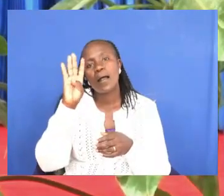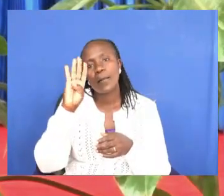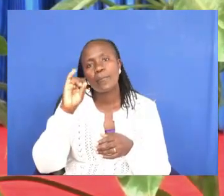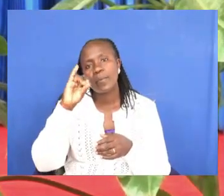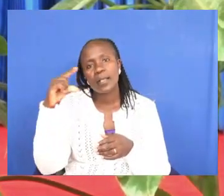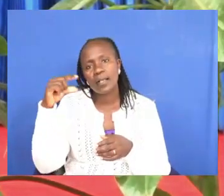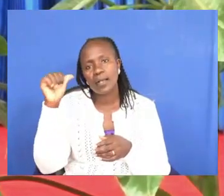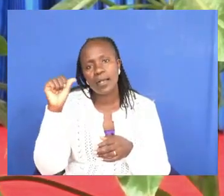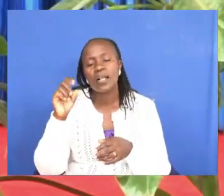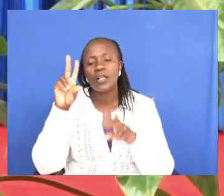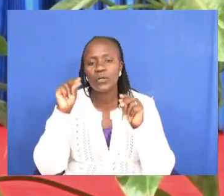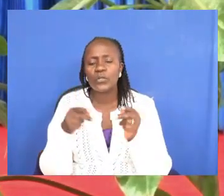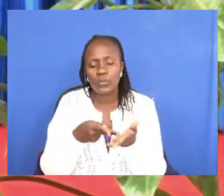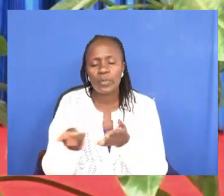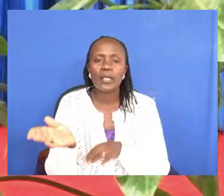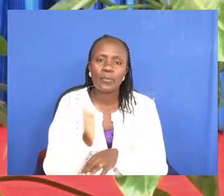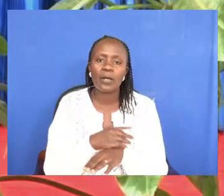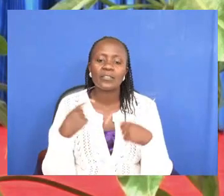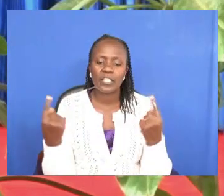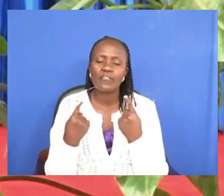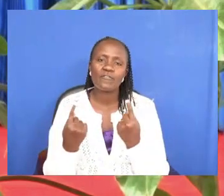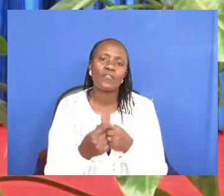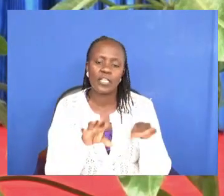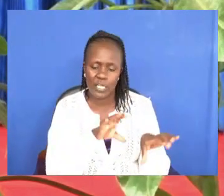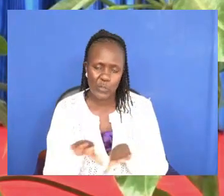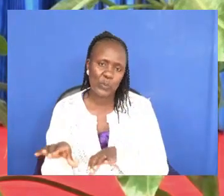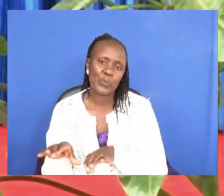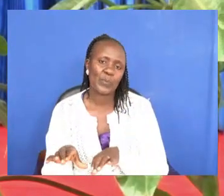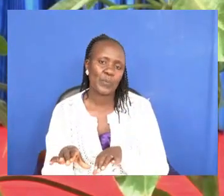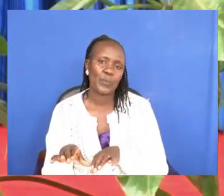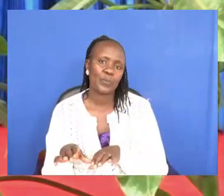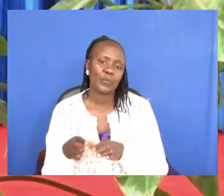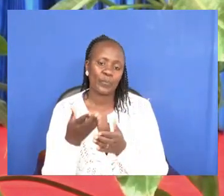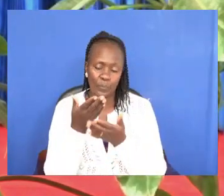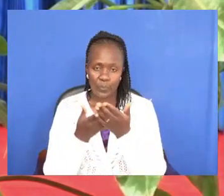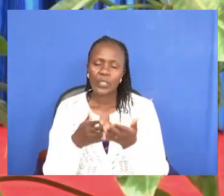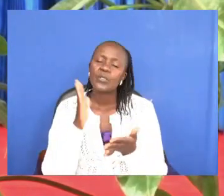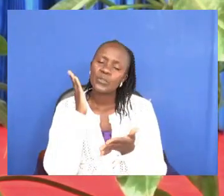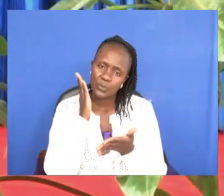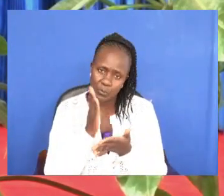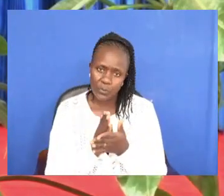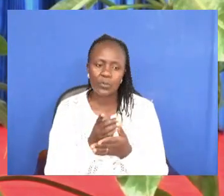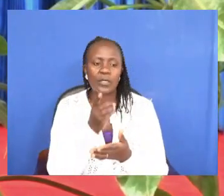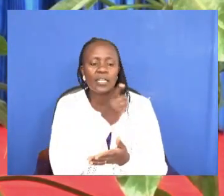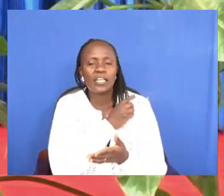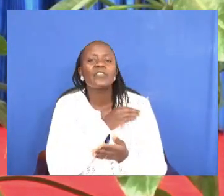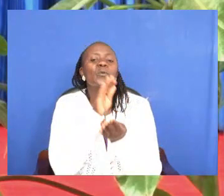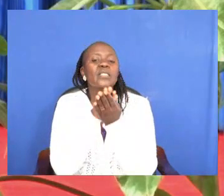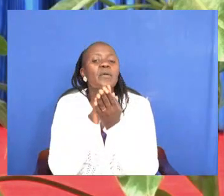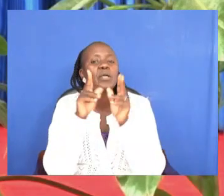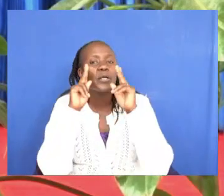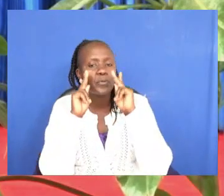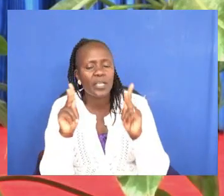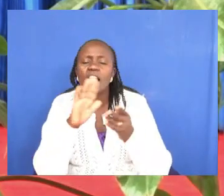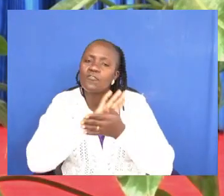pay back for the evil done to him by Nabal. In doing this, David was keeping peace